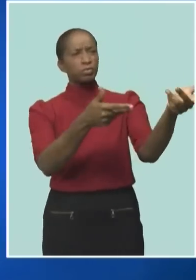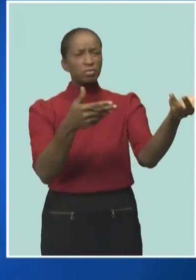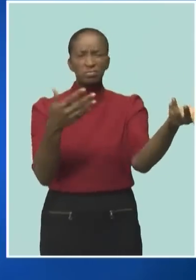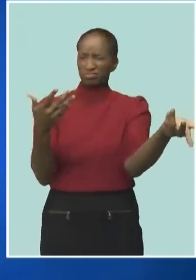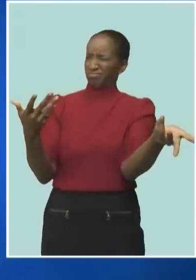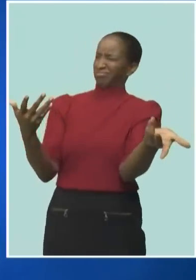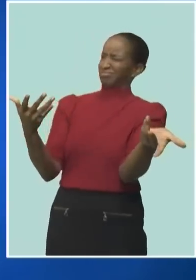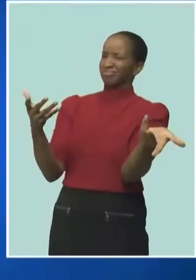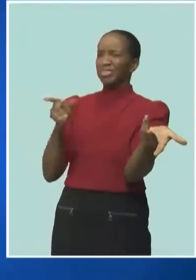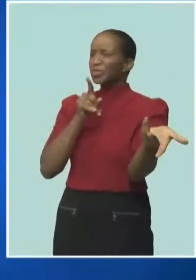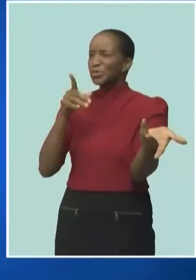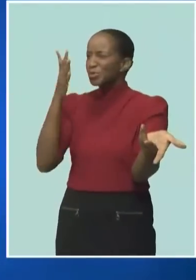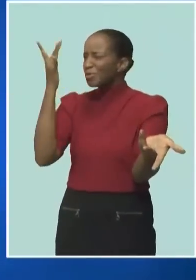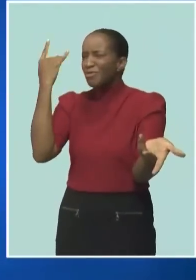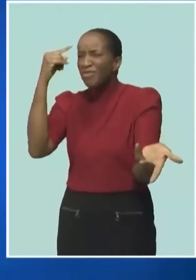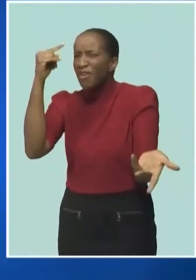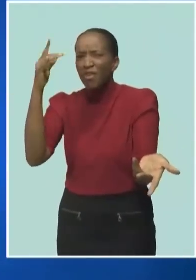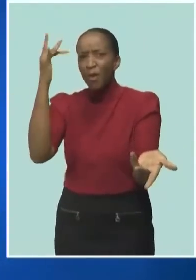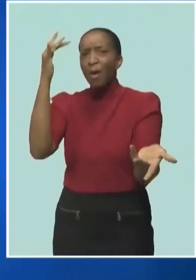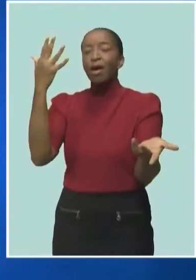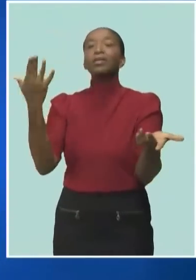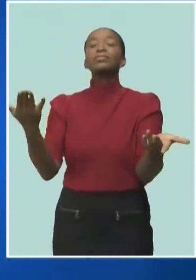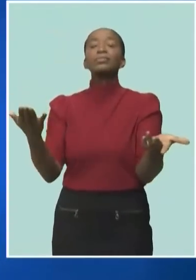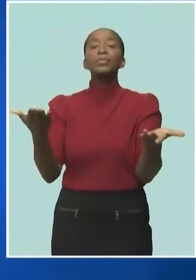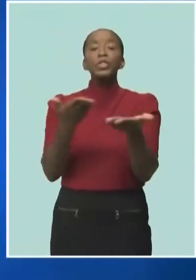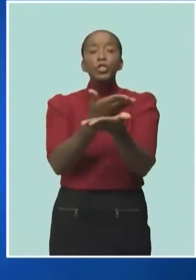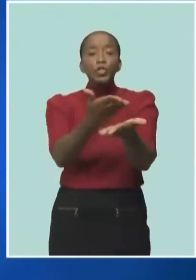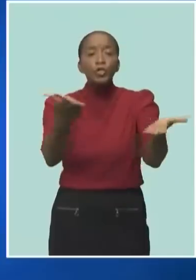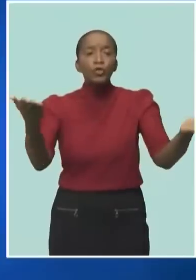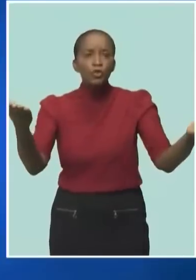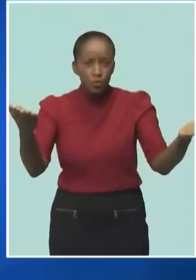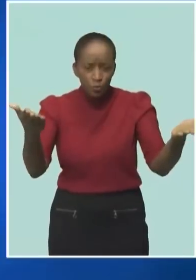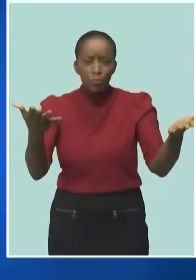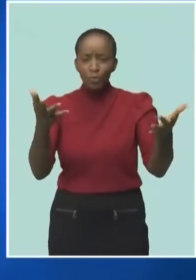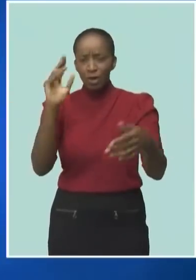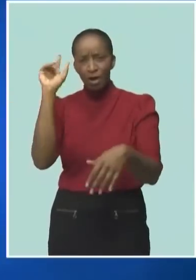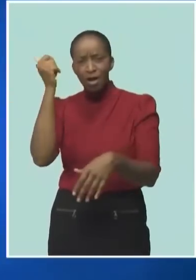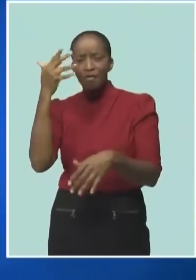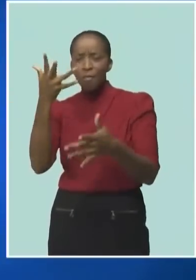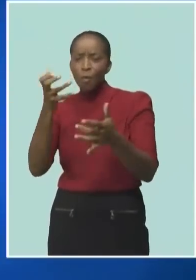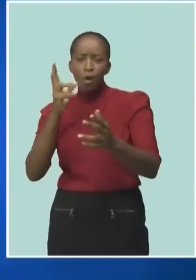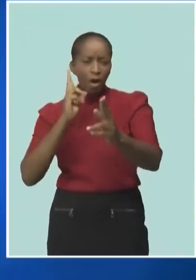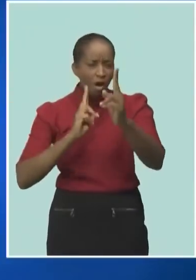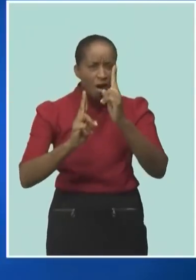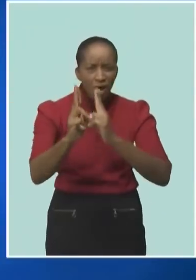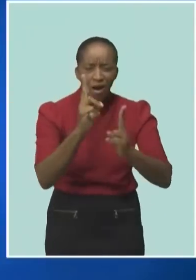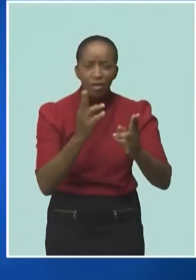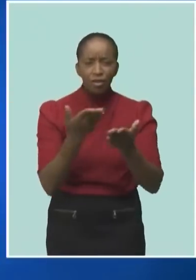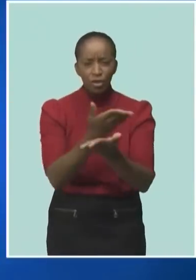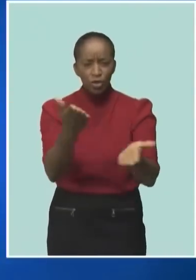that the government did it because it is the vendors, the craftspeople, the people in the fish market,